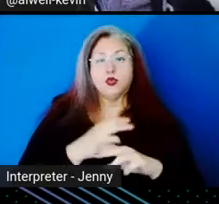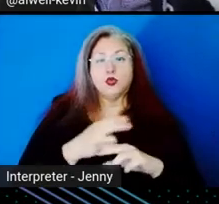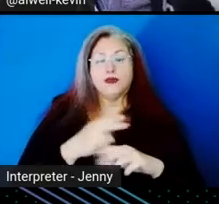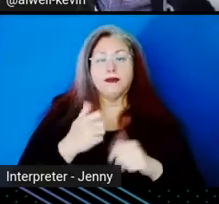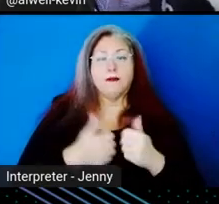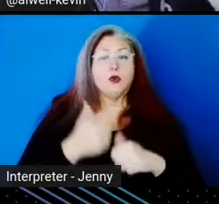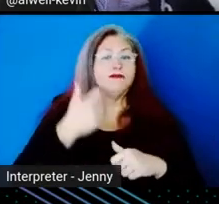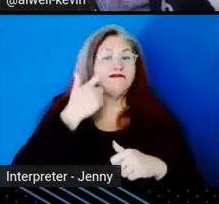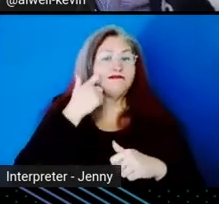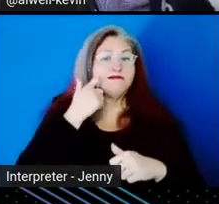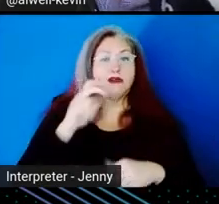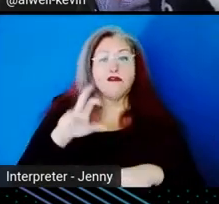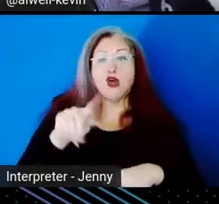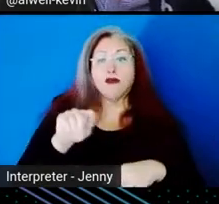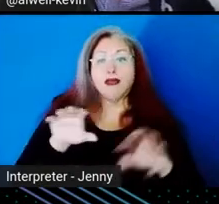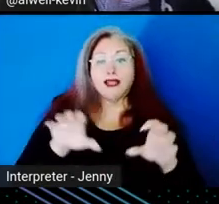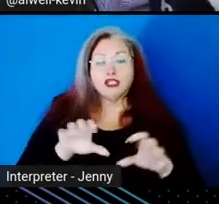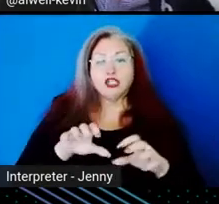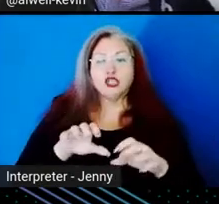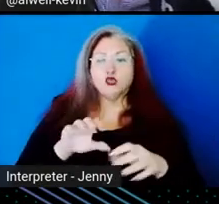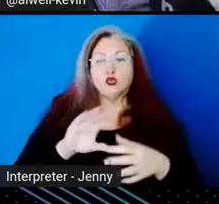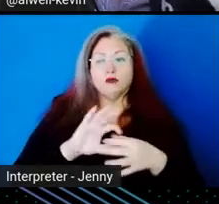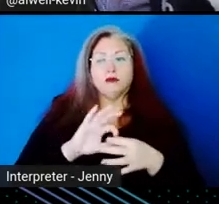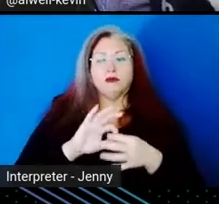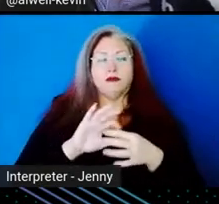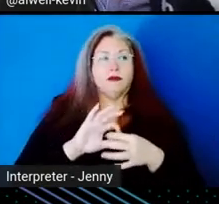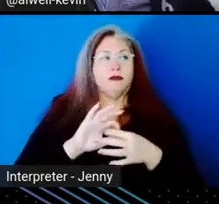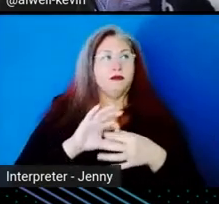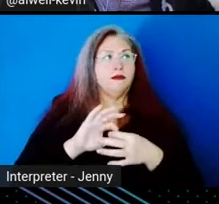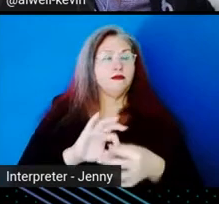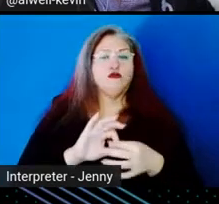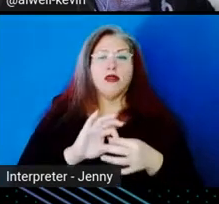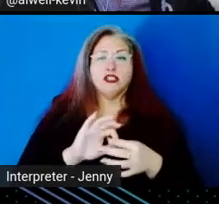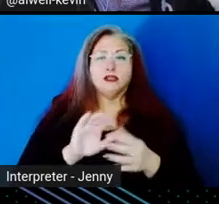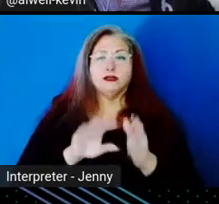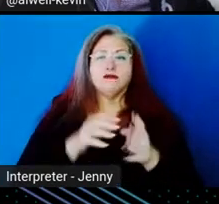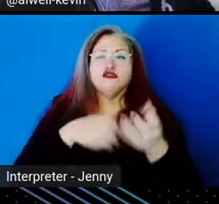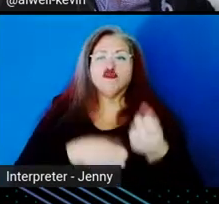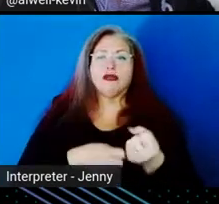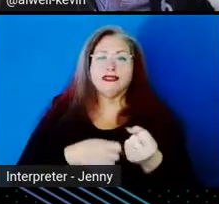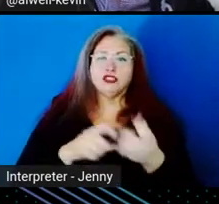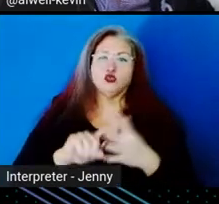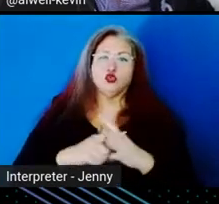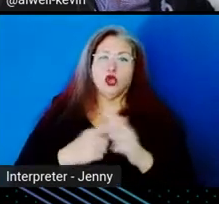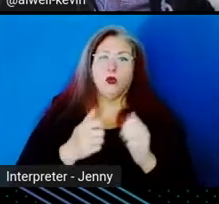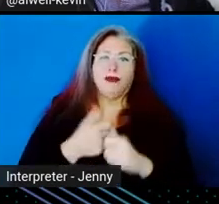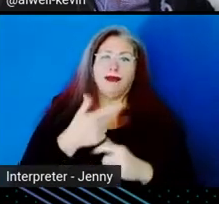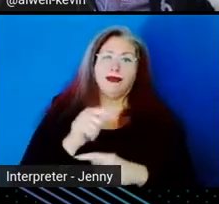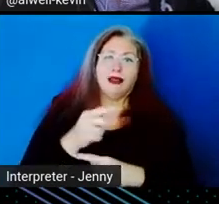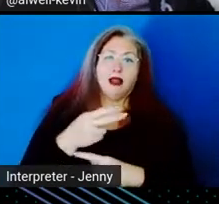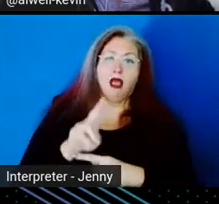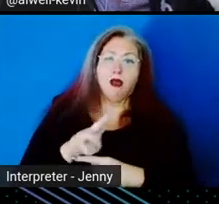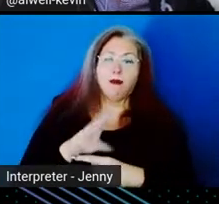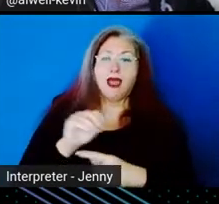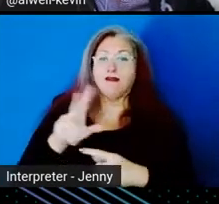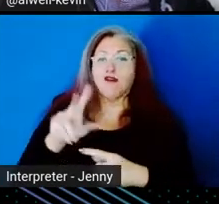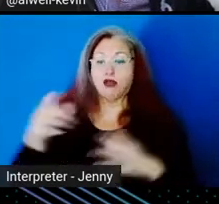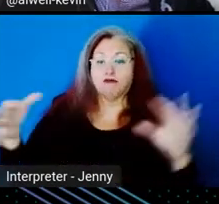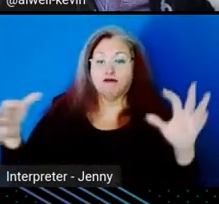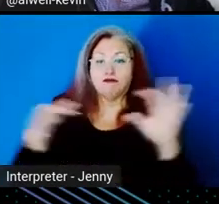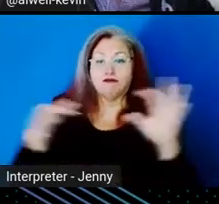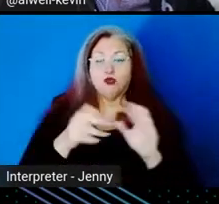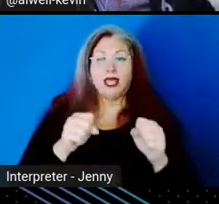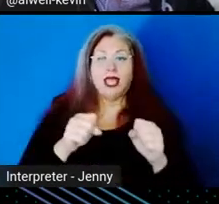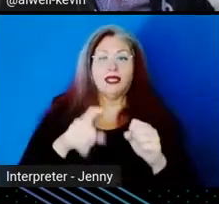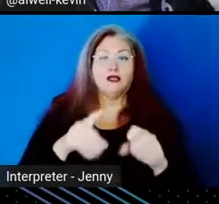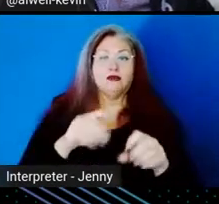latest Vault action in order to create a trust relationship between GitHub and Vault so that you can retrieve your credentials safely,